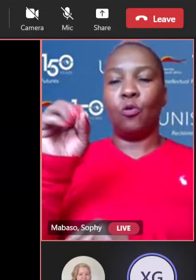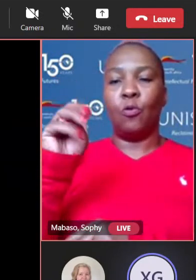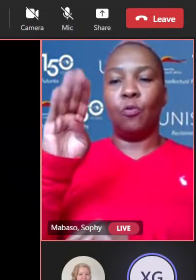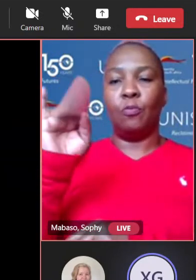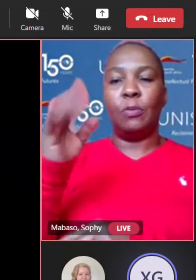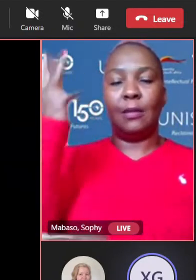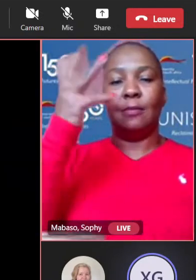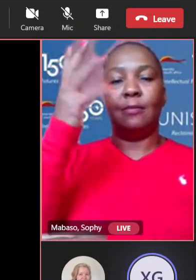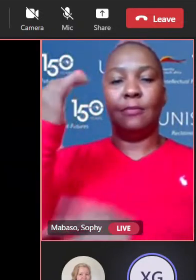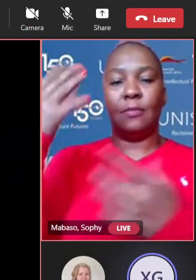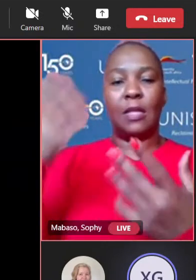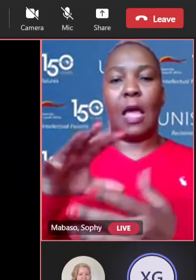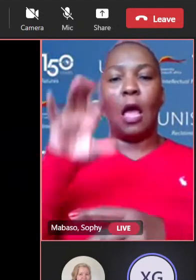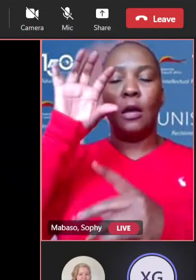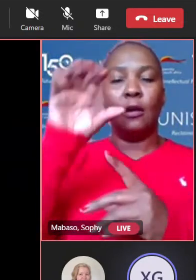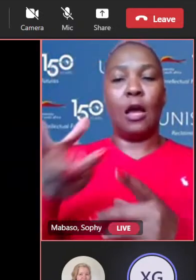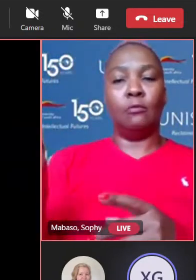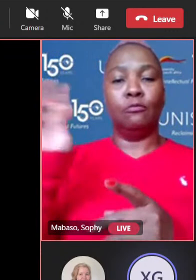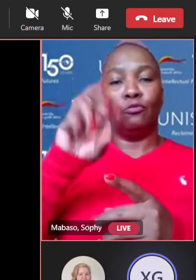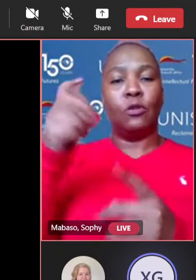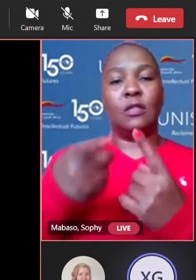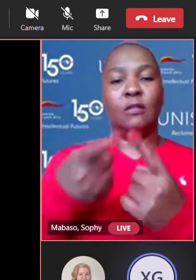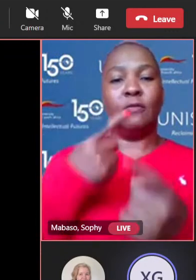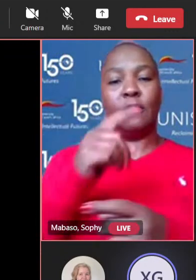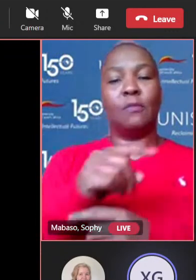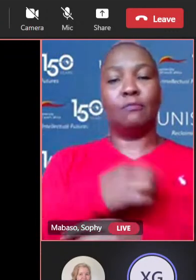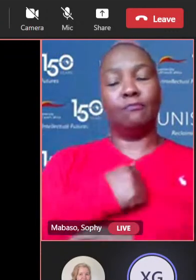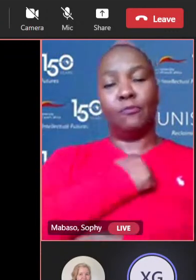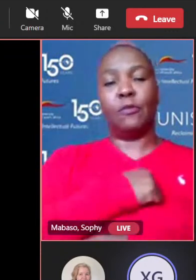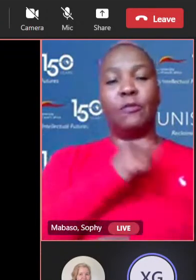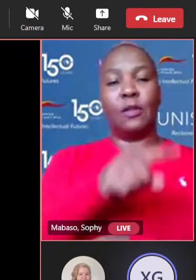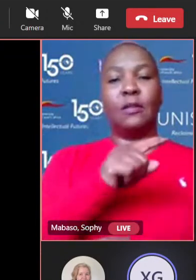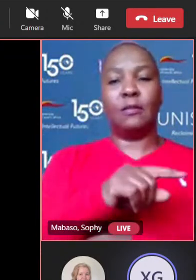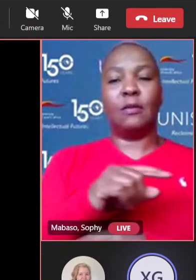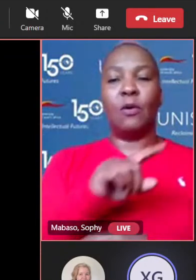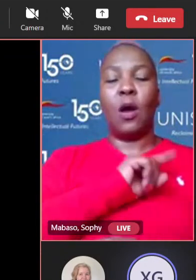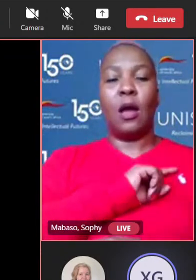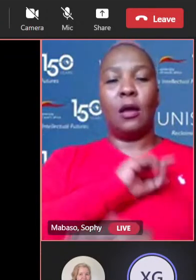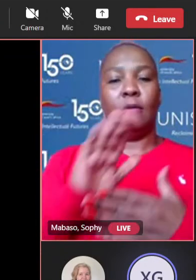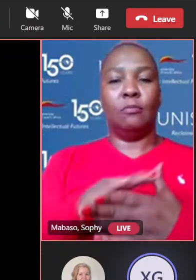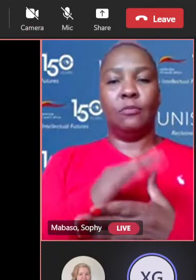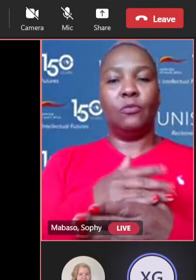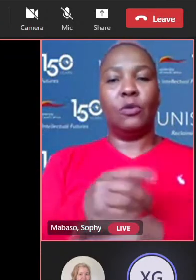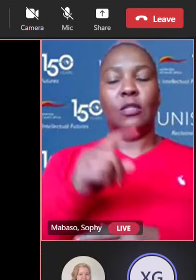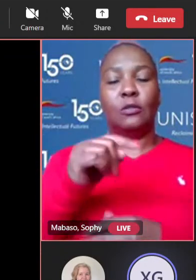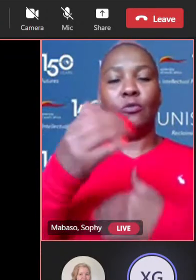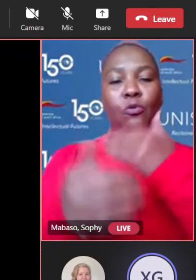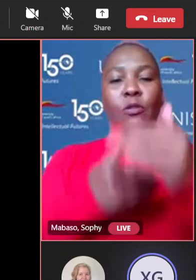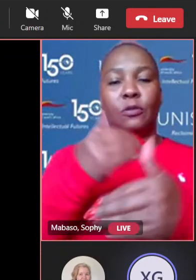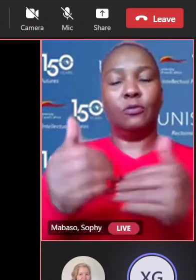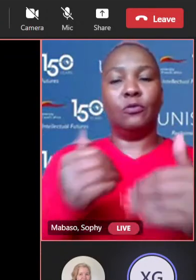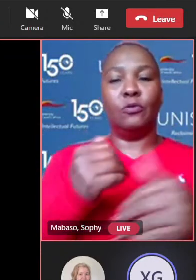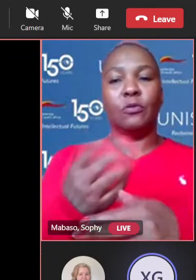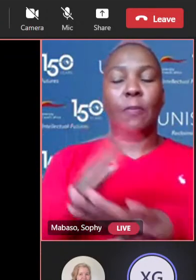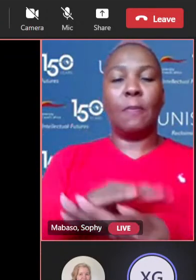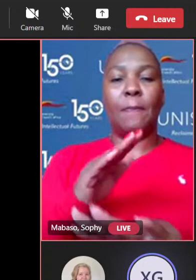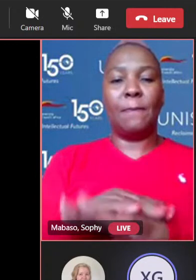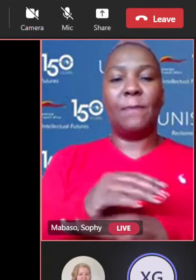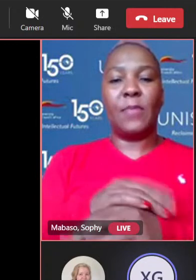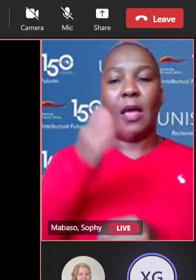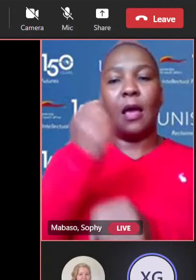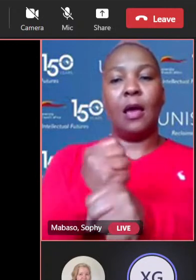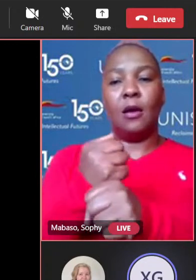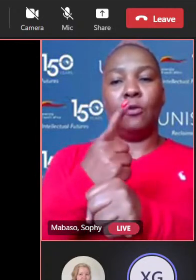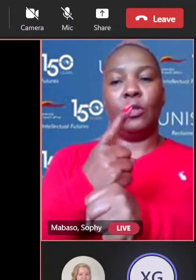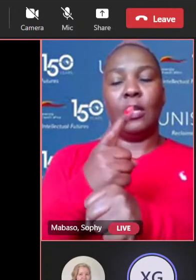you, Mr. Khorombi, forgive me for that. But because it goes into that much detail, it shows you within Gauteng region where